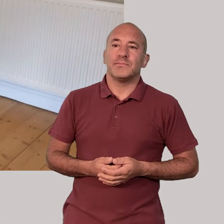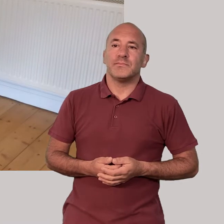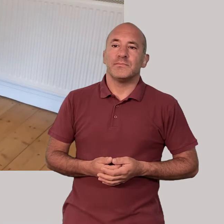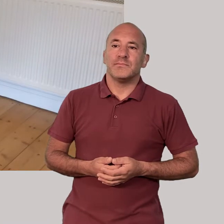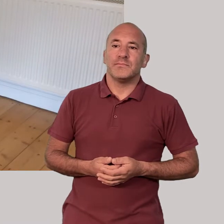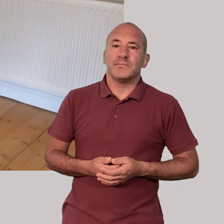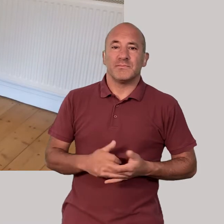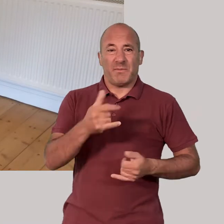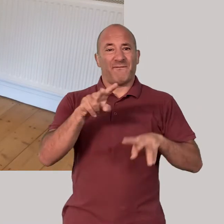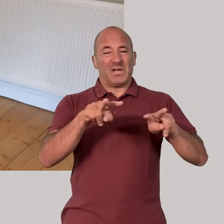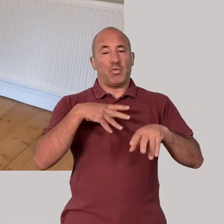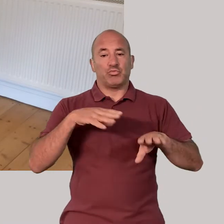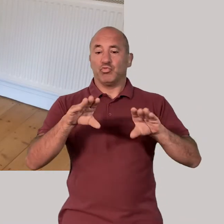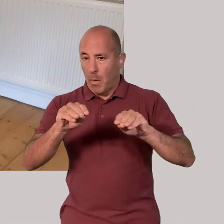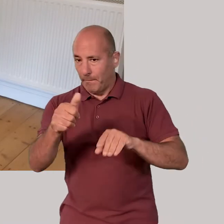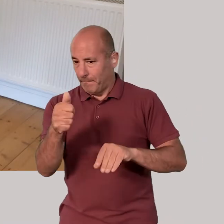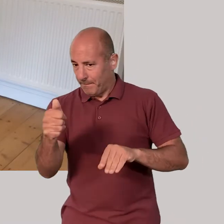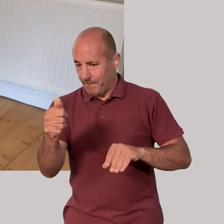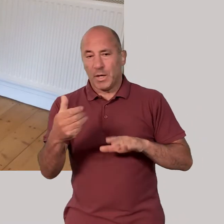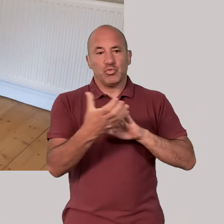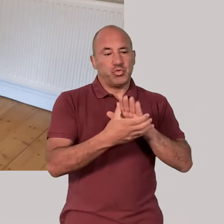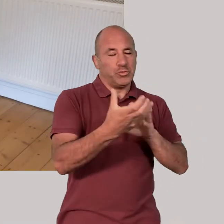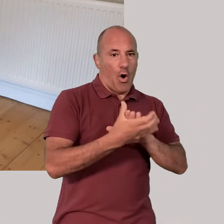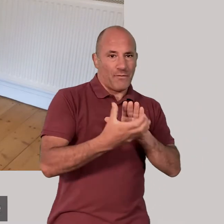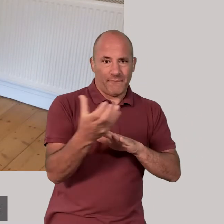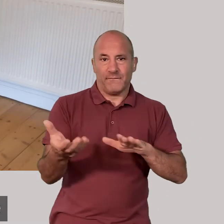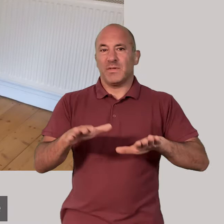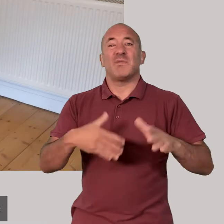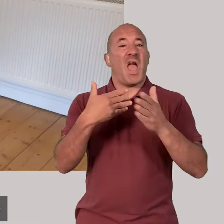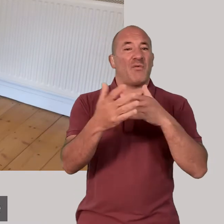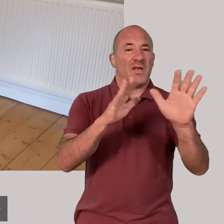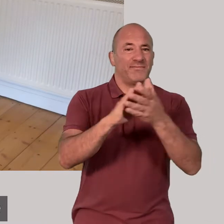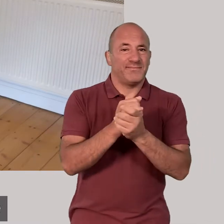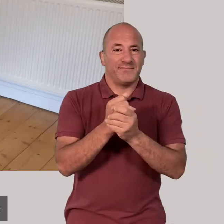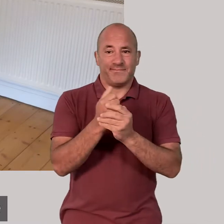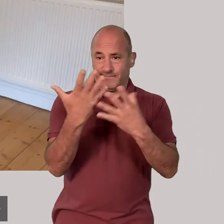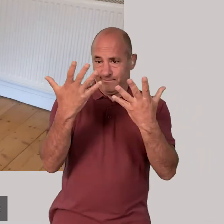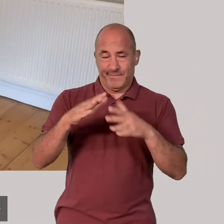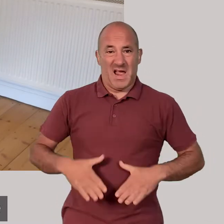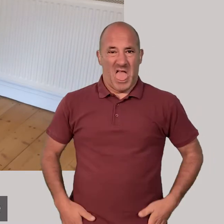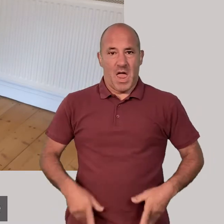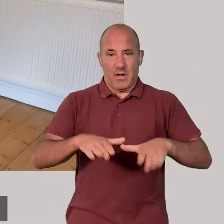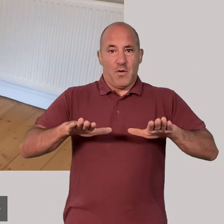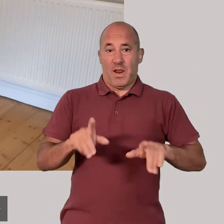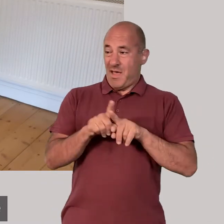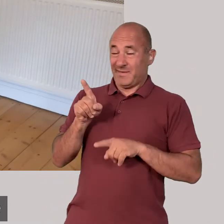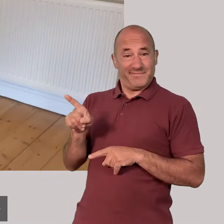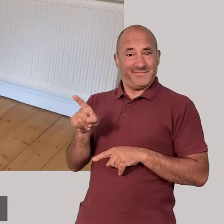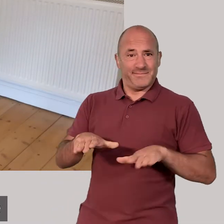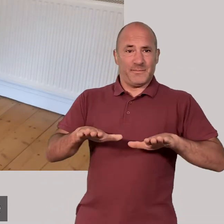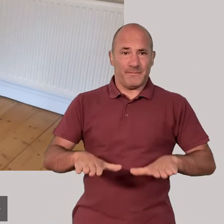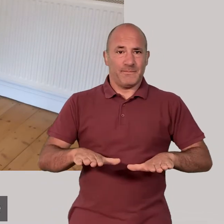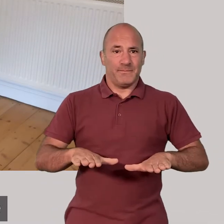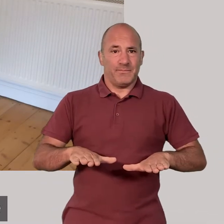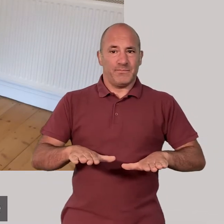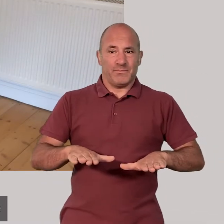You might want to stop the video and take your shoes off. Anyway, hands on top of your legs